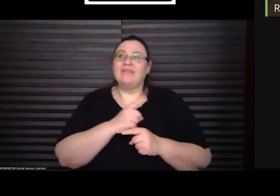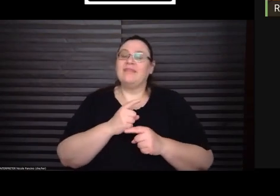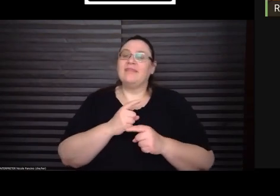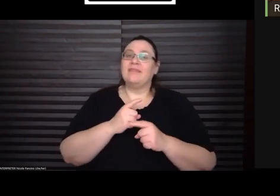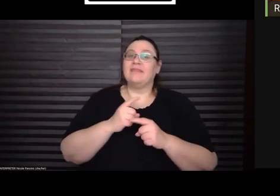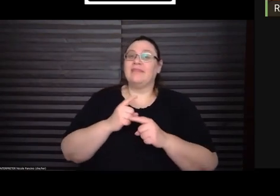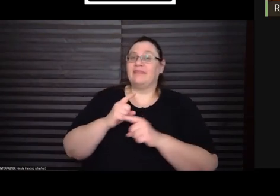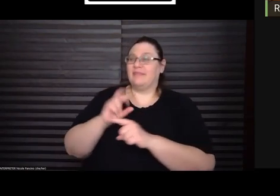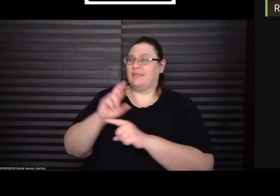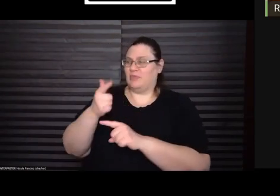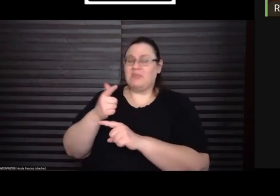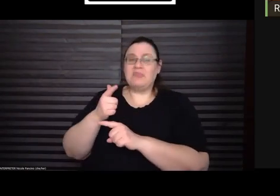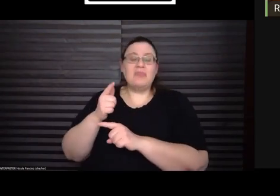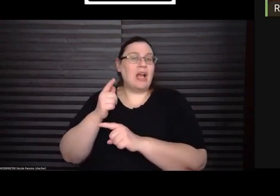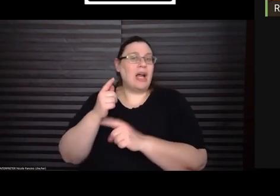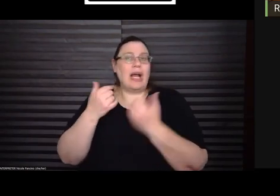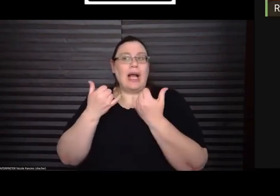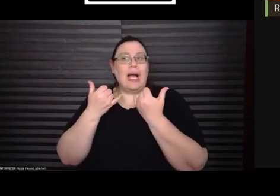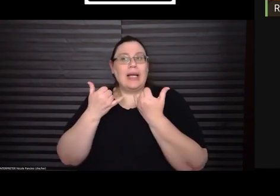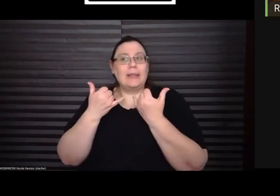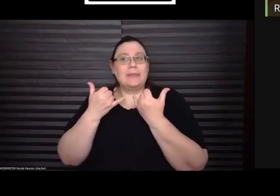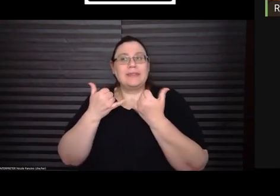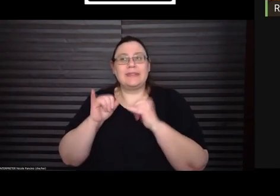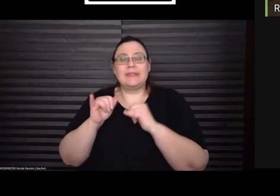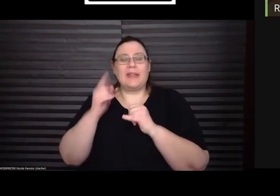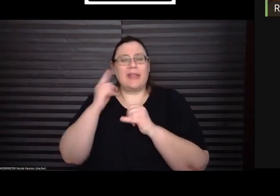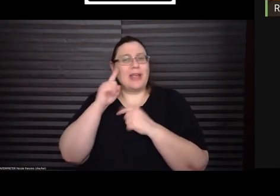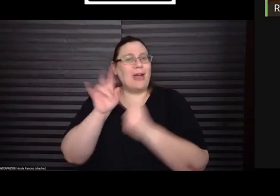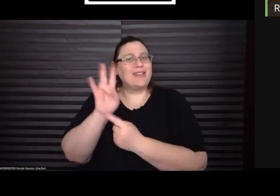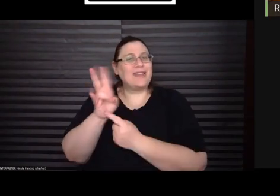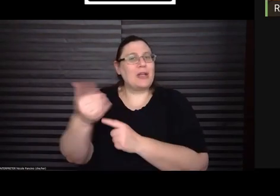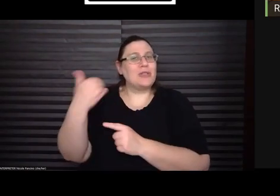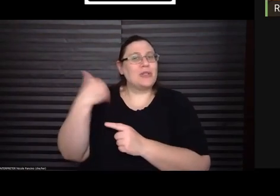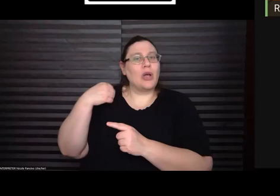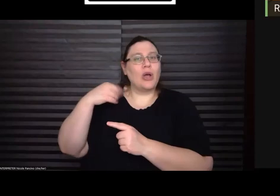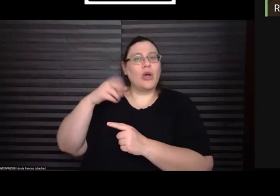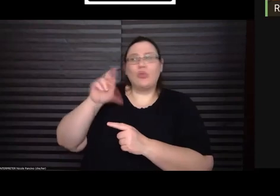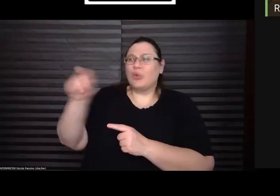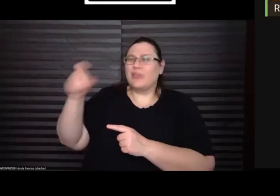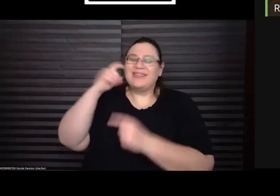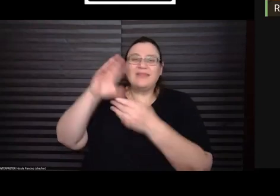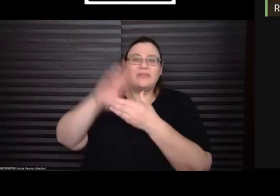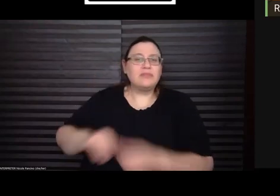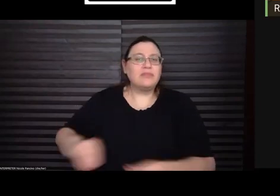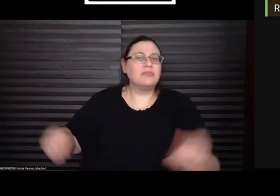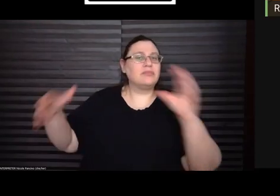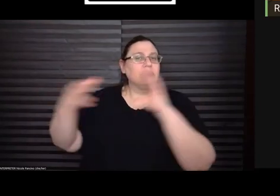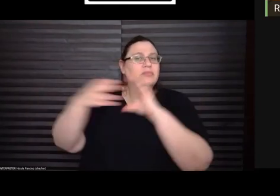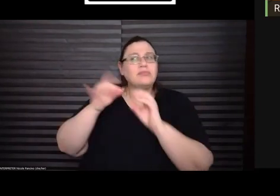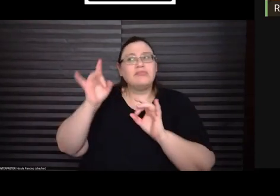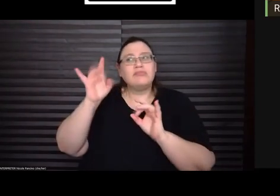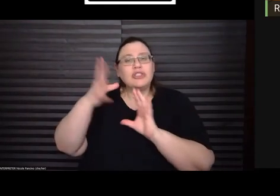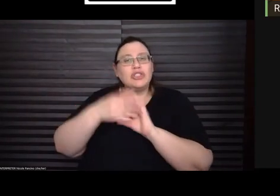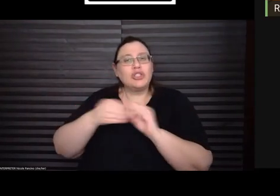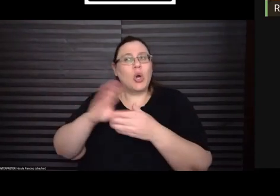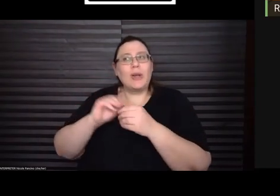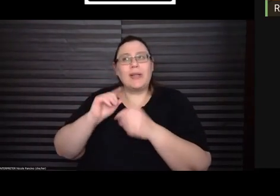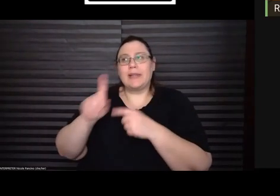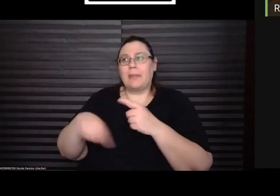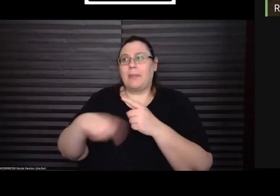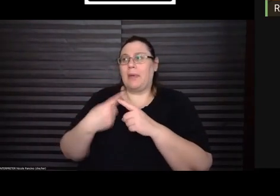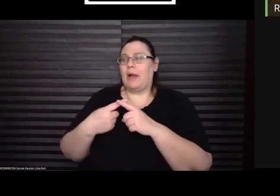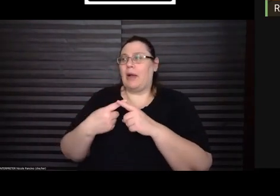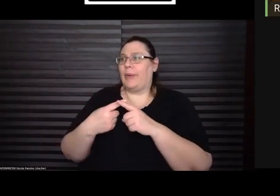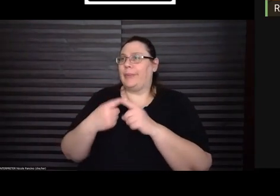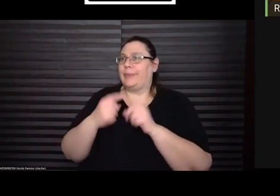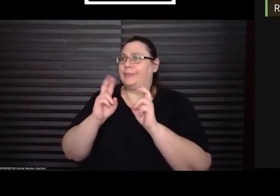I'm just actually like still like sort of 7 minutes ago when Ruth was telling those like incredible stories about